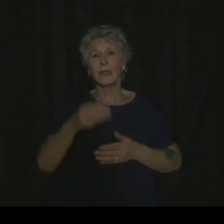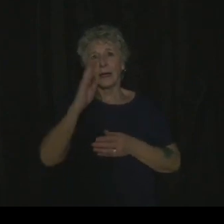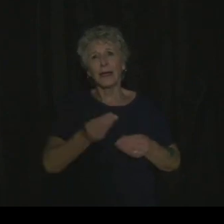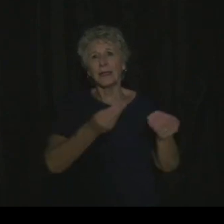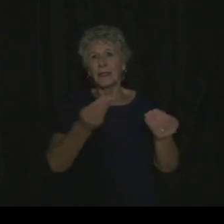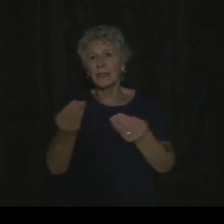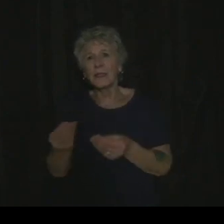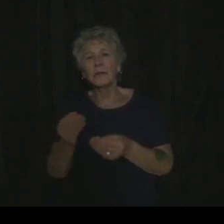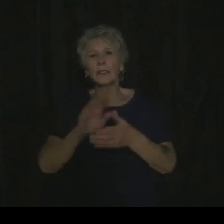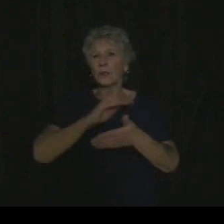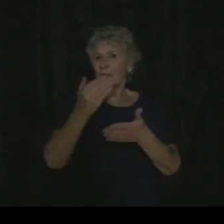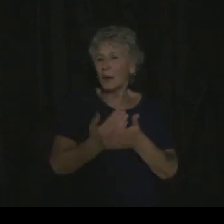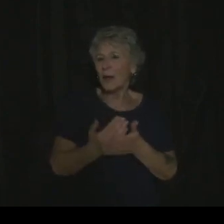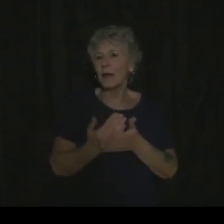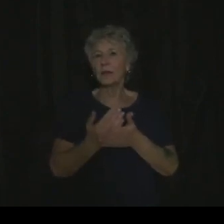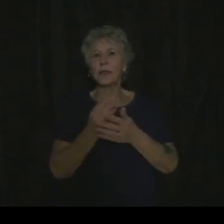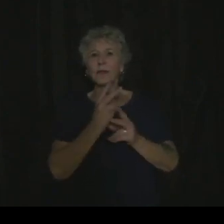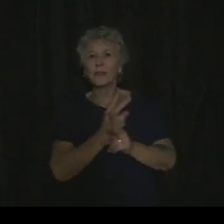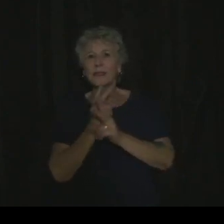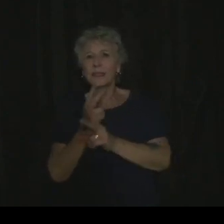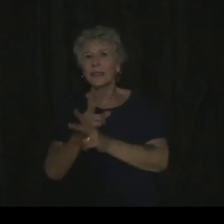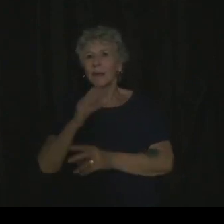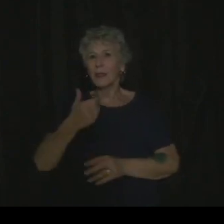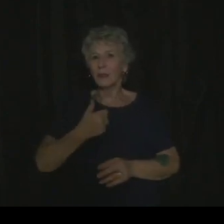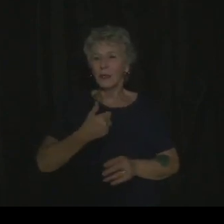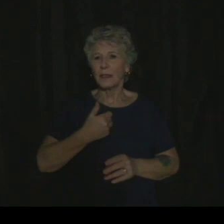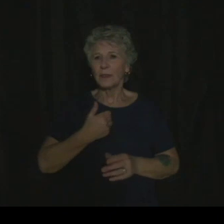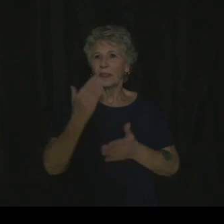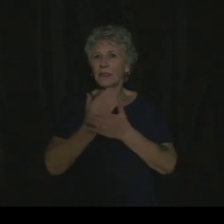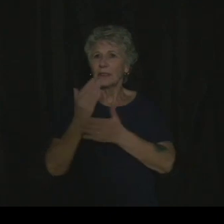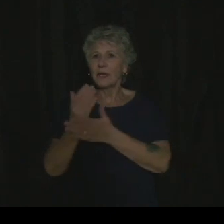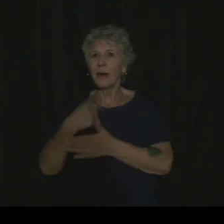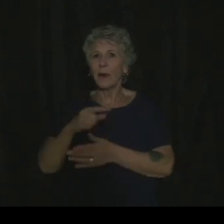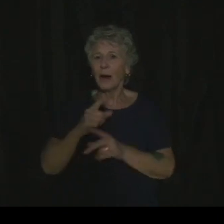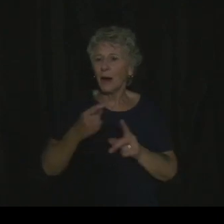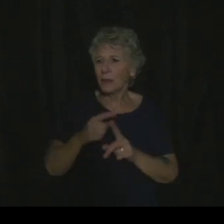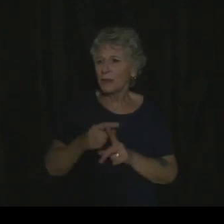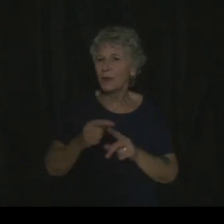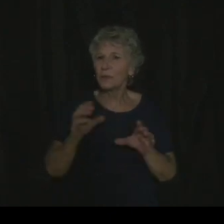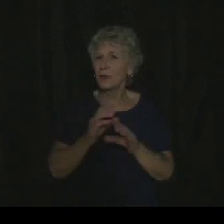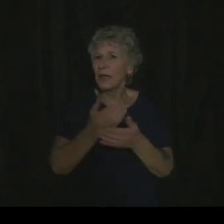upon everyone, the whole world. He keeps us from doing what we all have in our hearts.